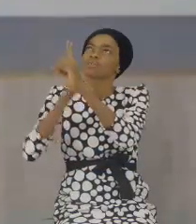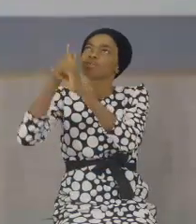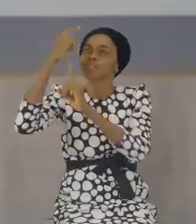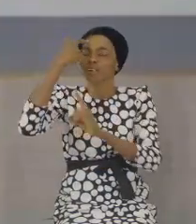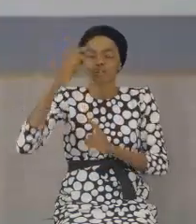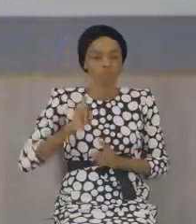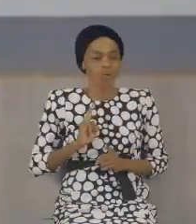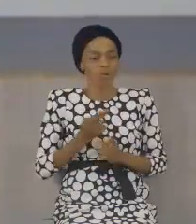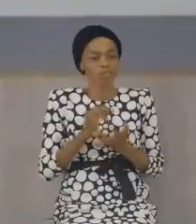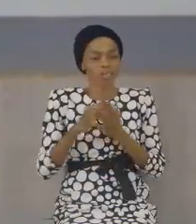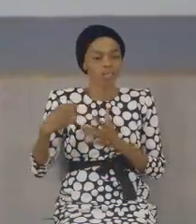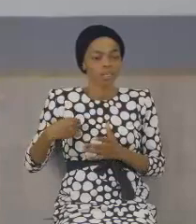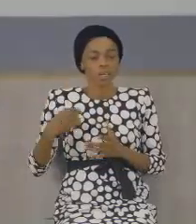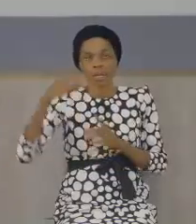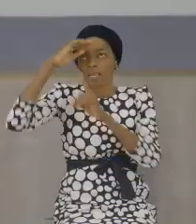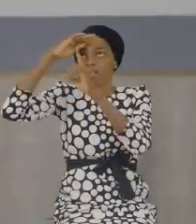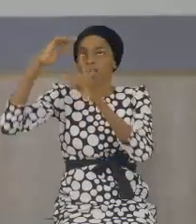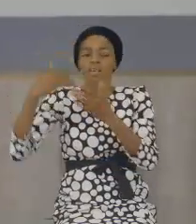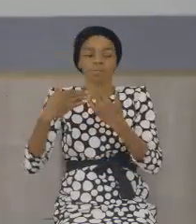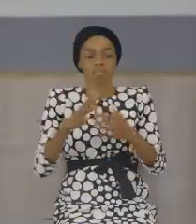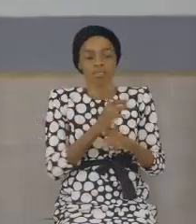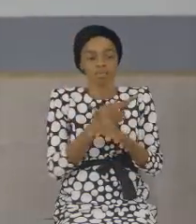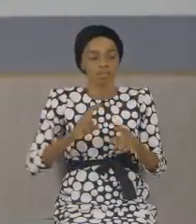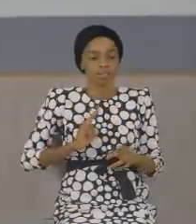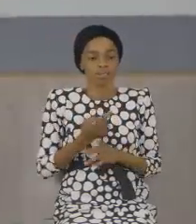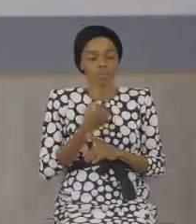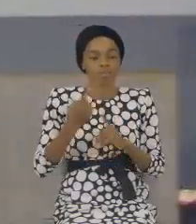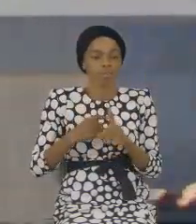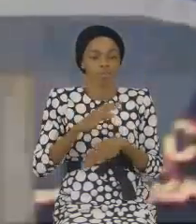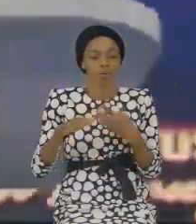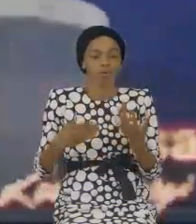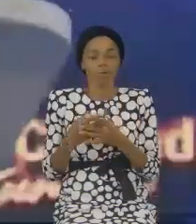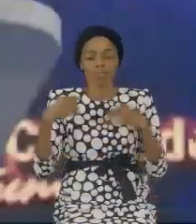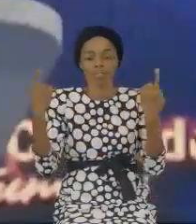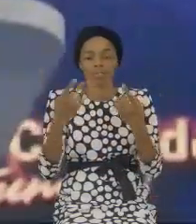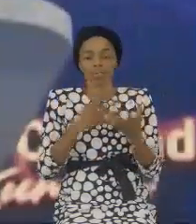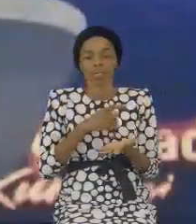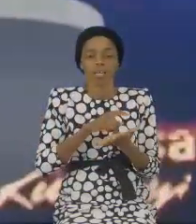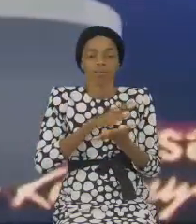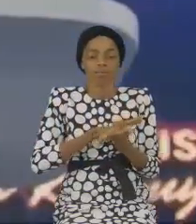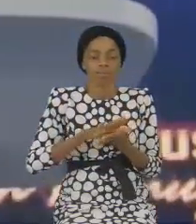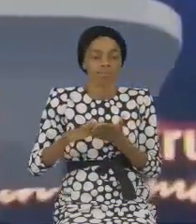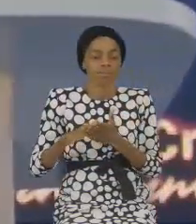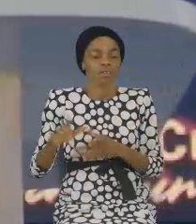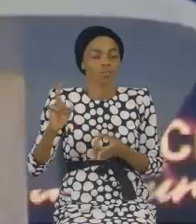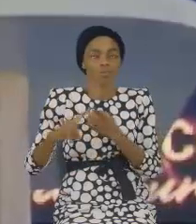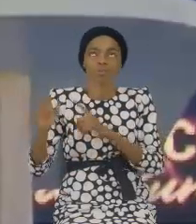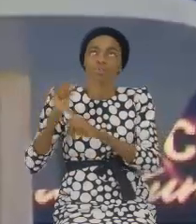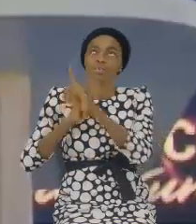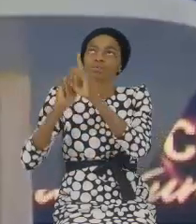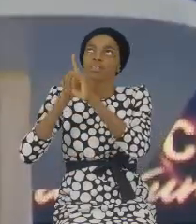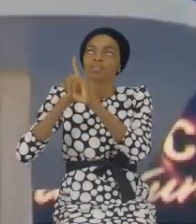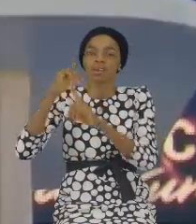he might redeem us from all iniquity and purify unto himself a